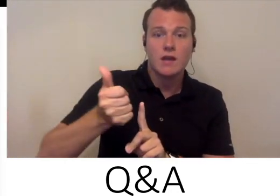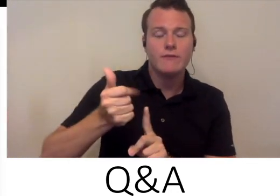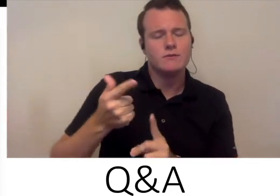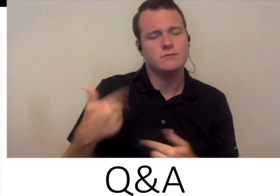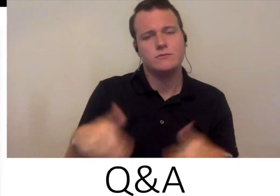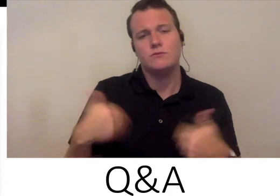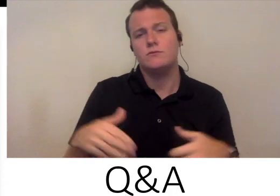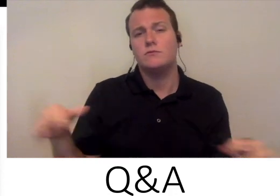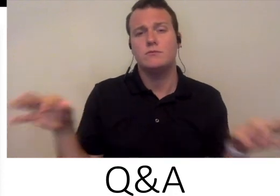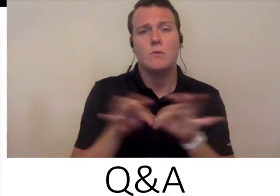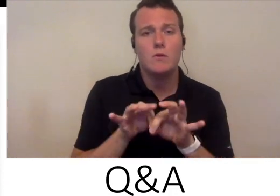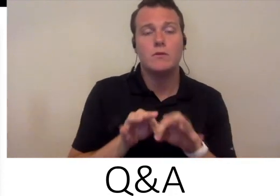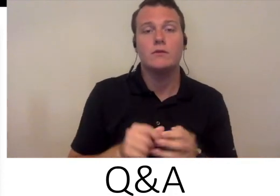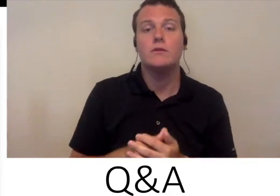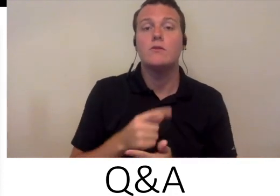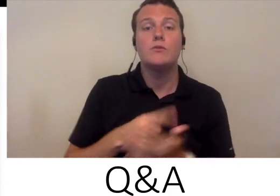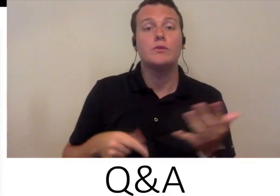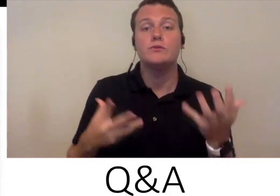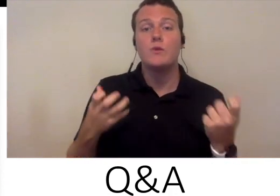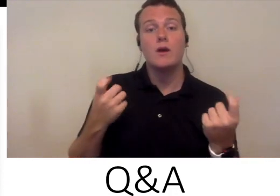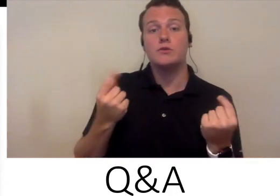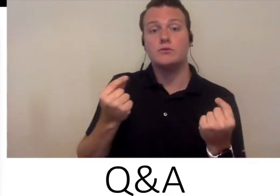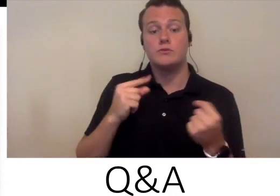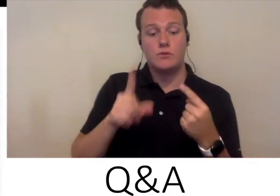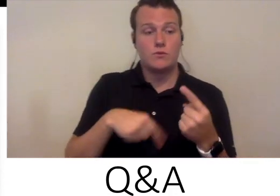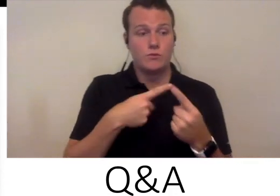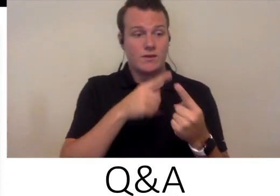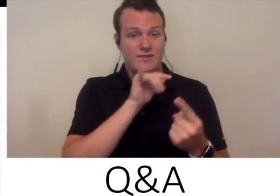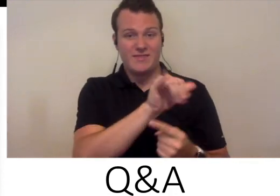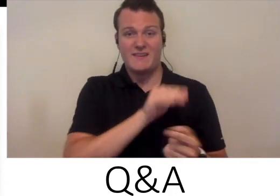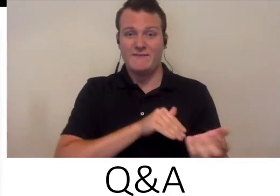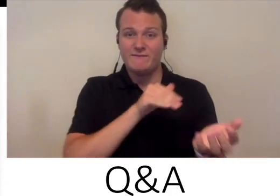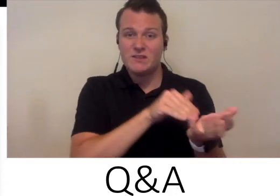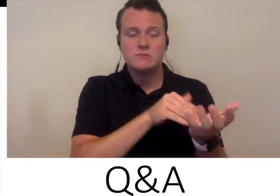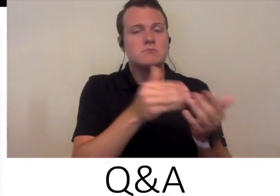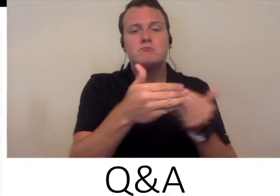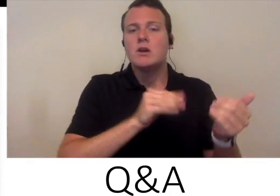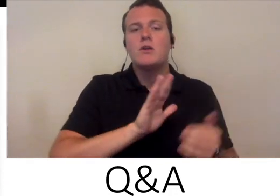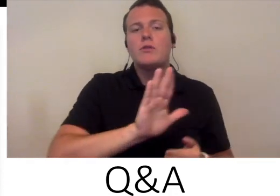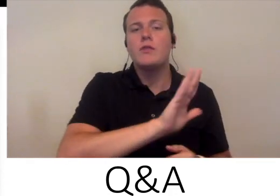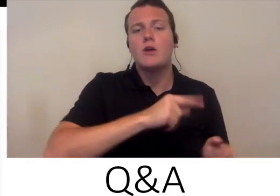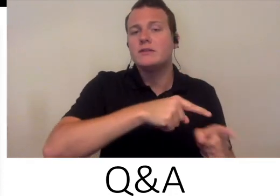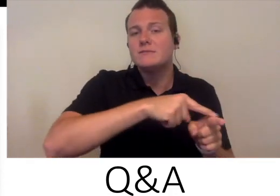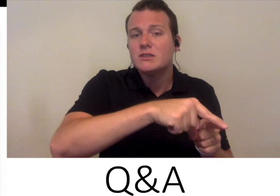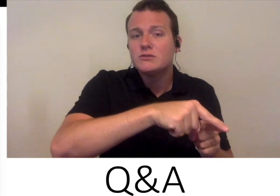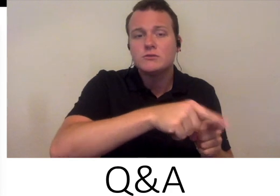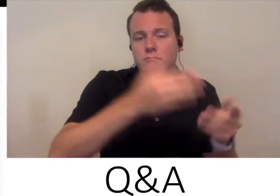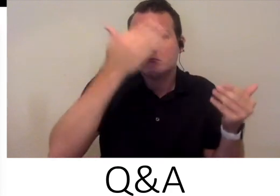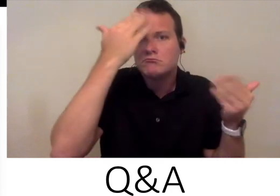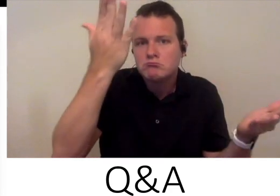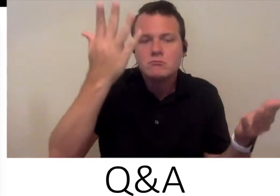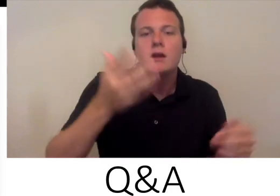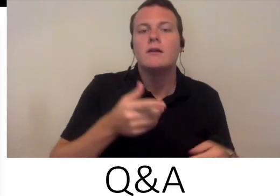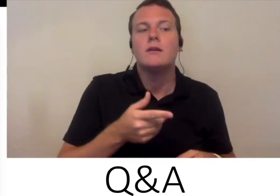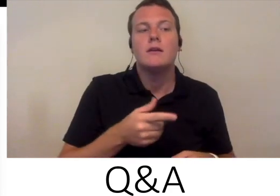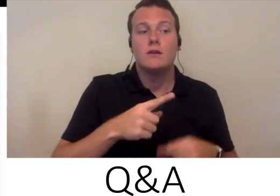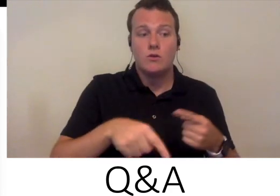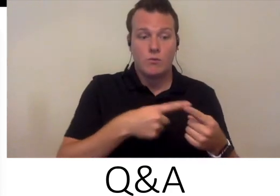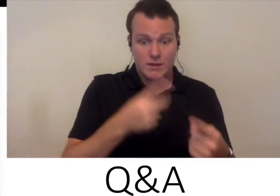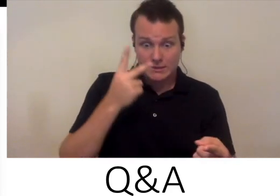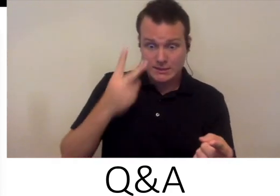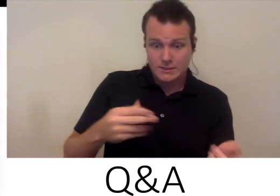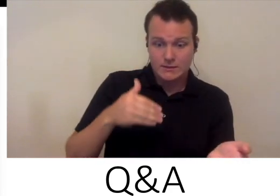do is when that physician, no matter what their specialty is, when they see a patient that has a hearing problem or a